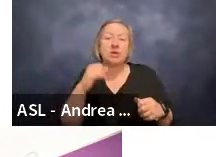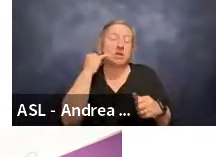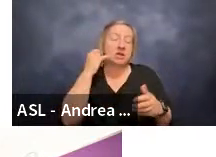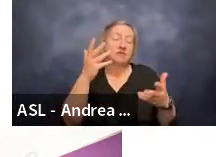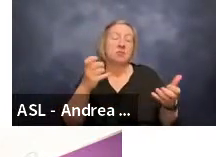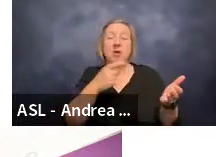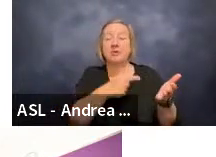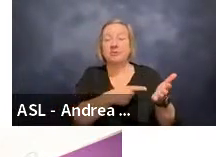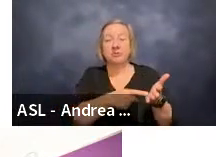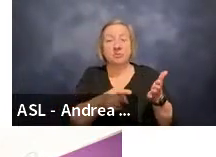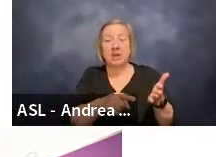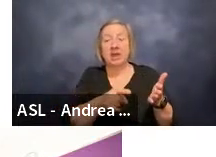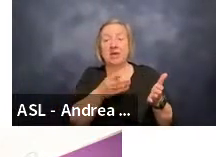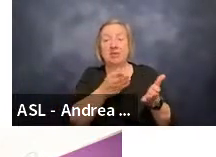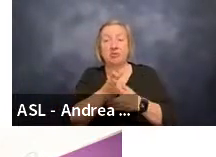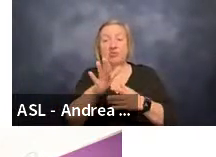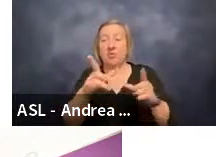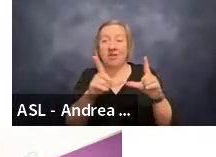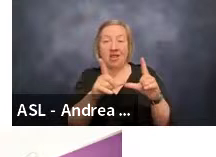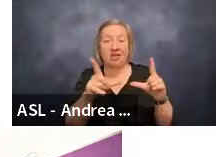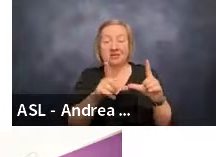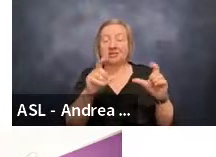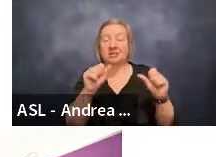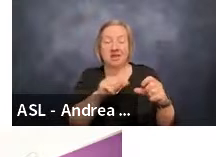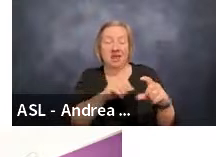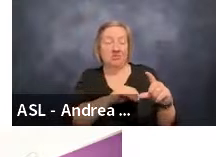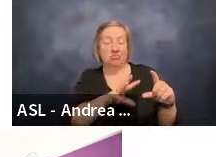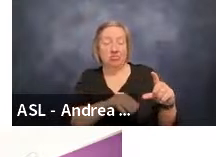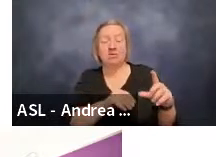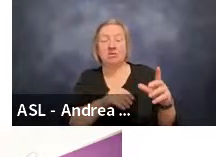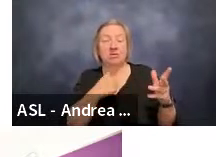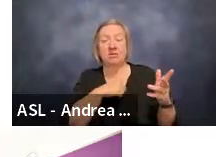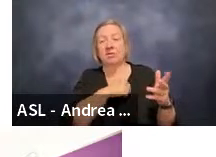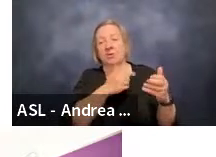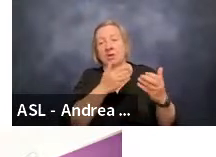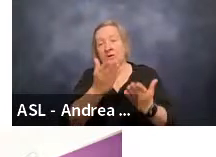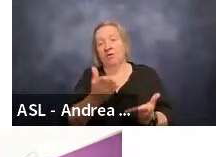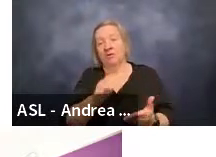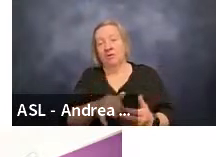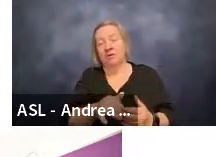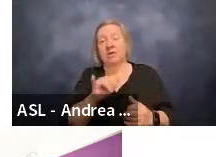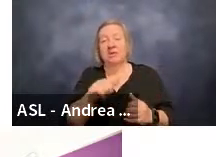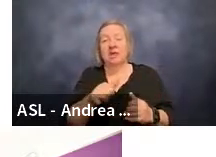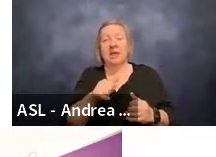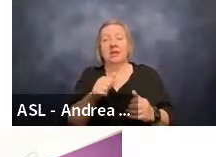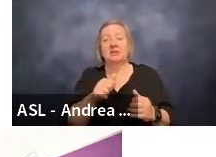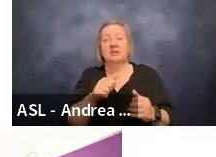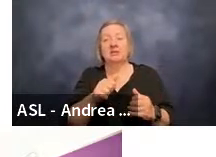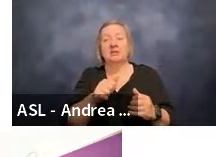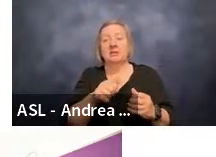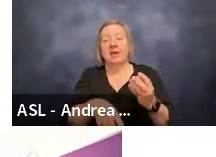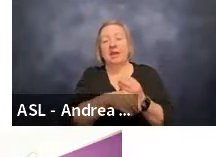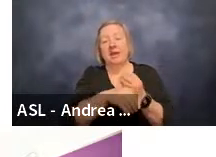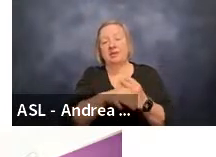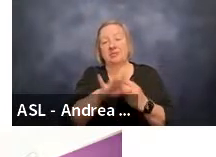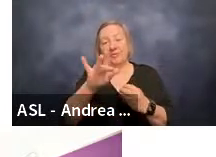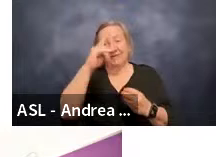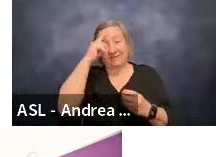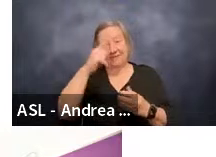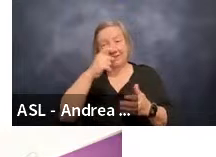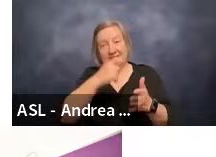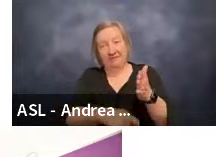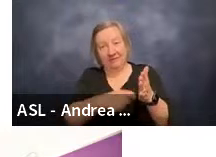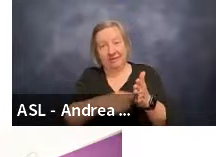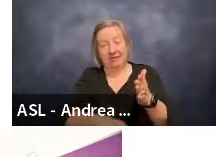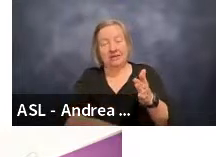with a license plate, that's possible. We offer that. That's with an extra 25% fee. And for